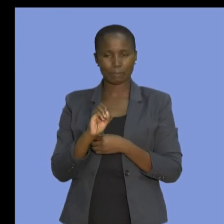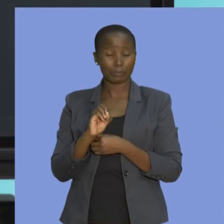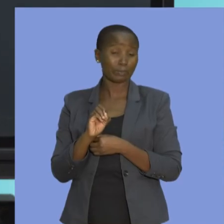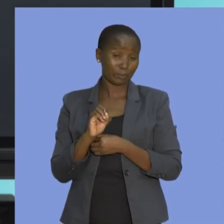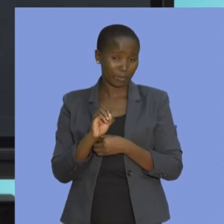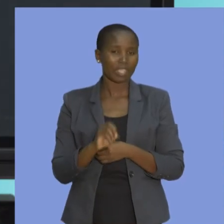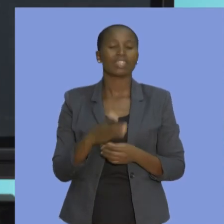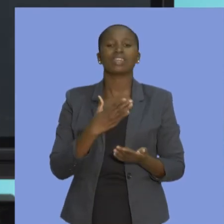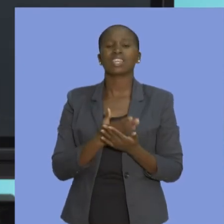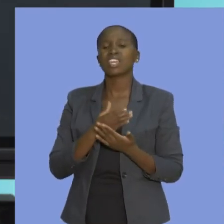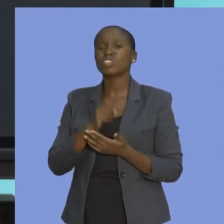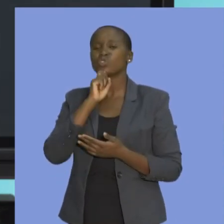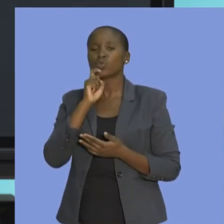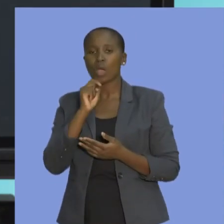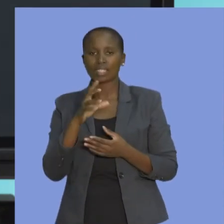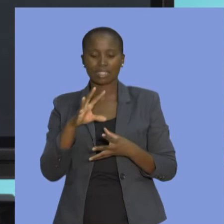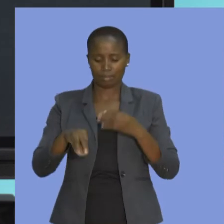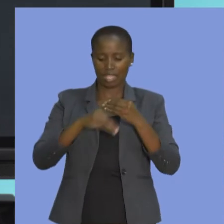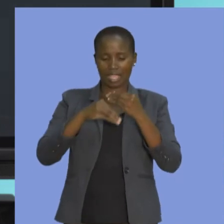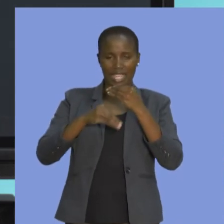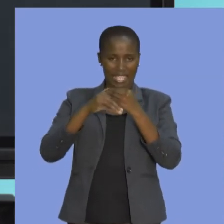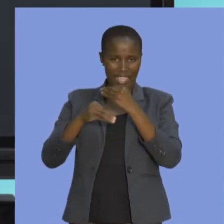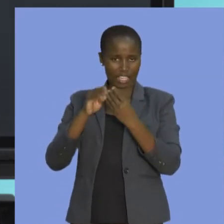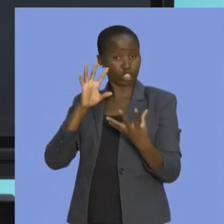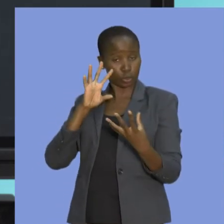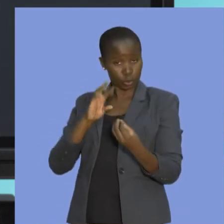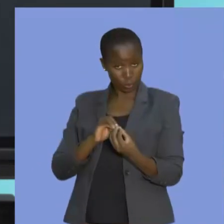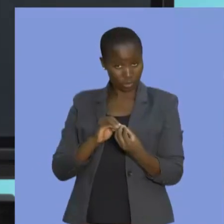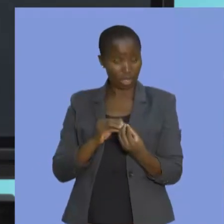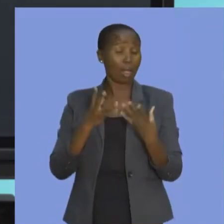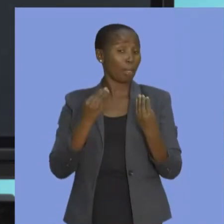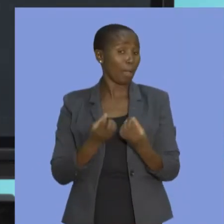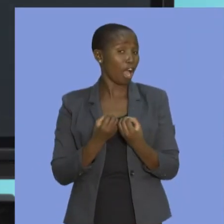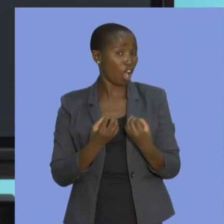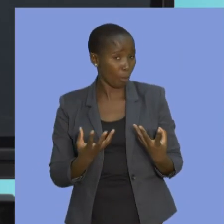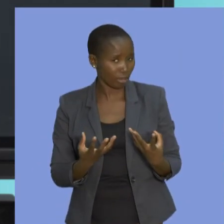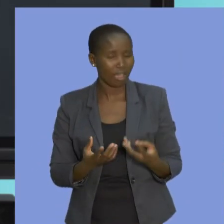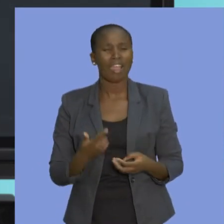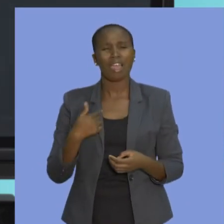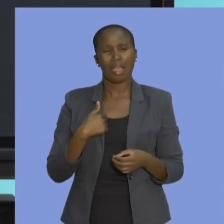to calculate our quartiles. I hope this makes sense, guys, and we